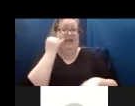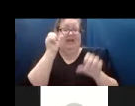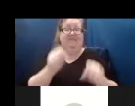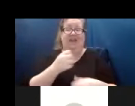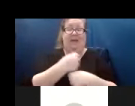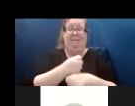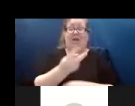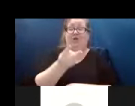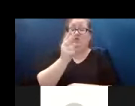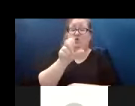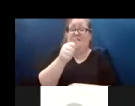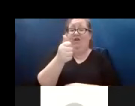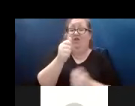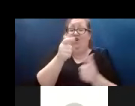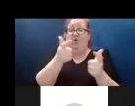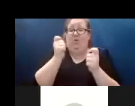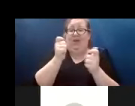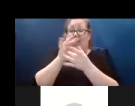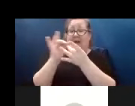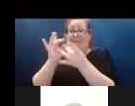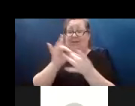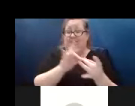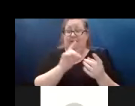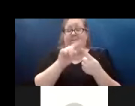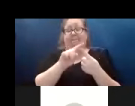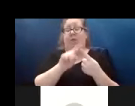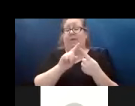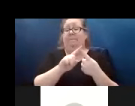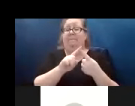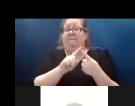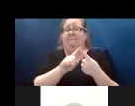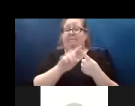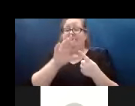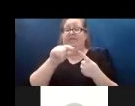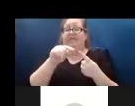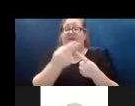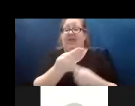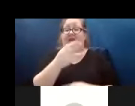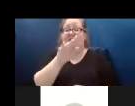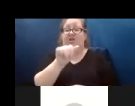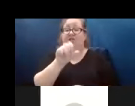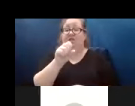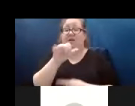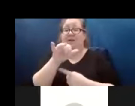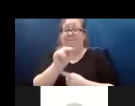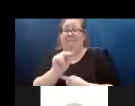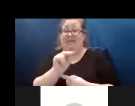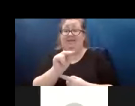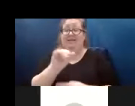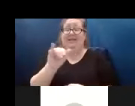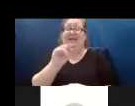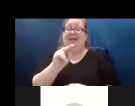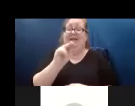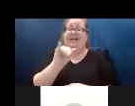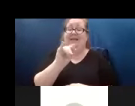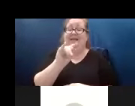two other quick comments. One is the catch basin initiative is something that